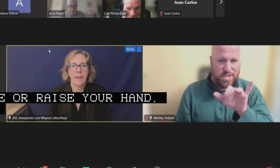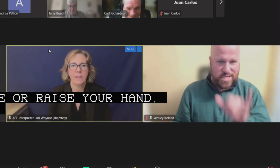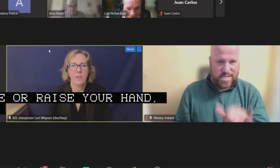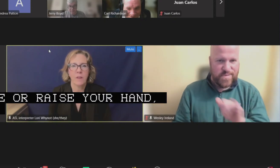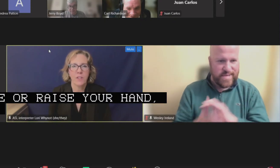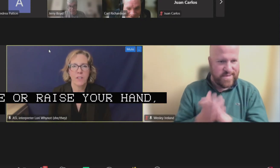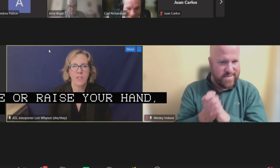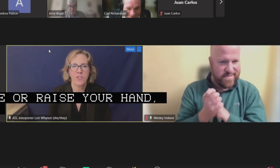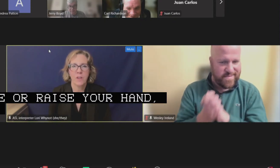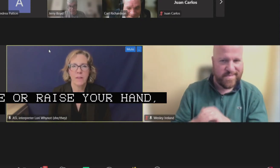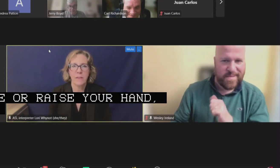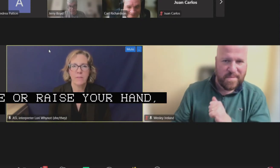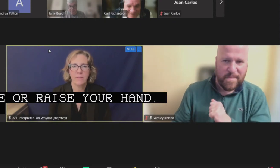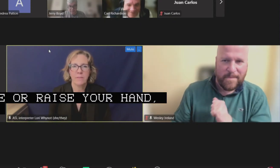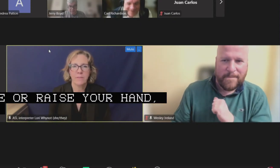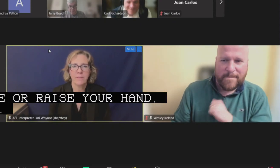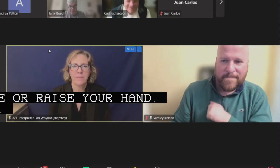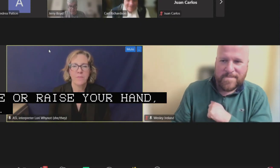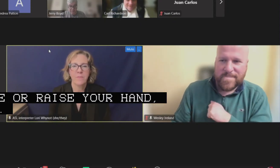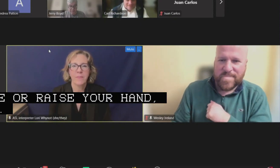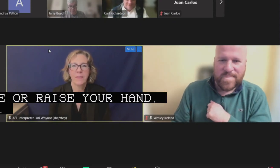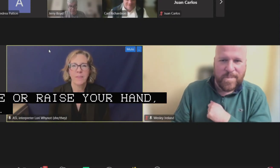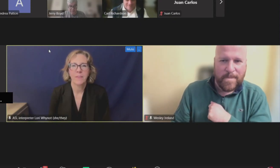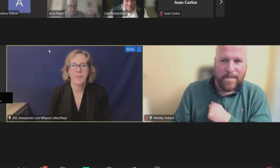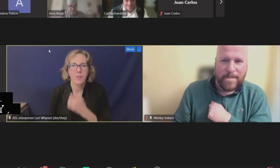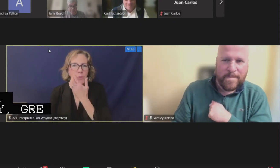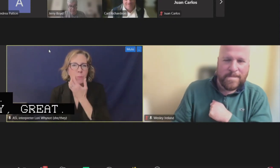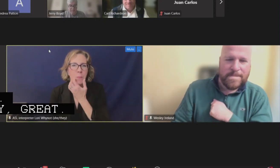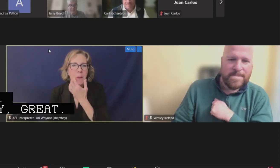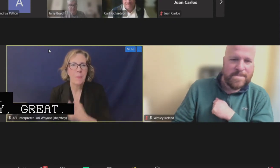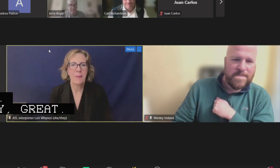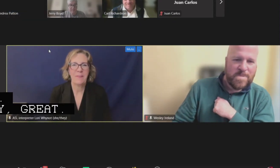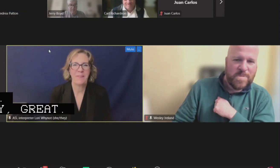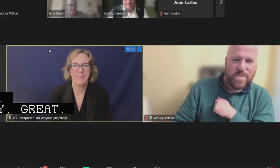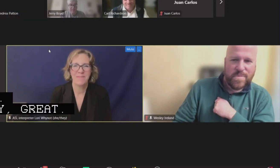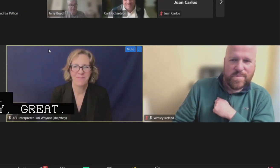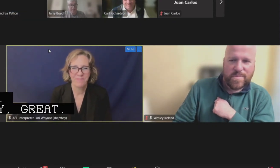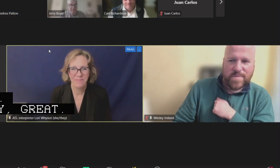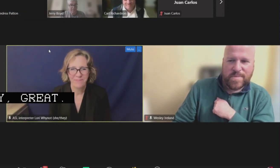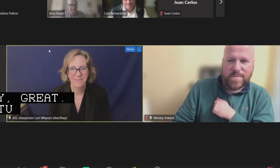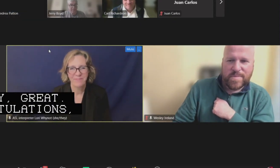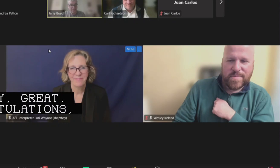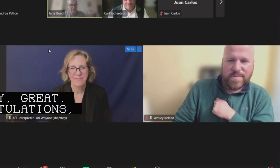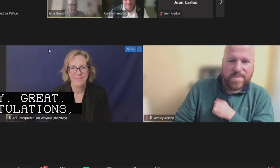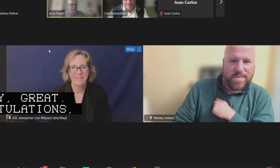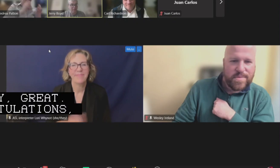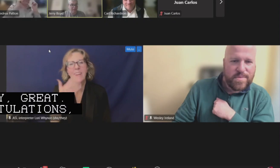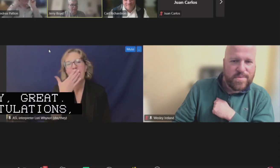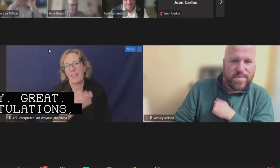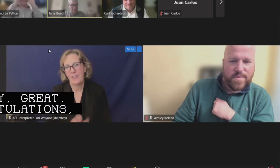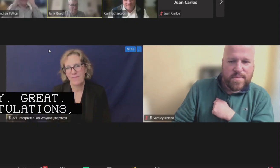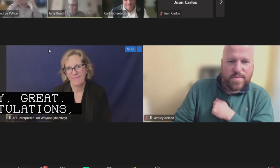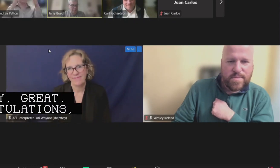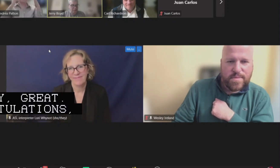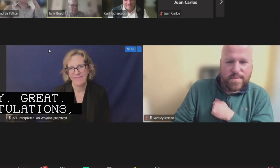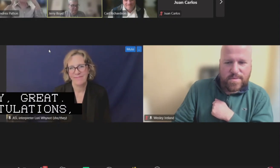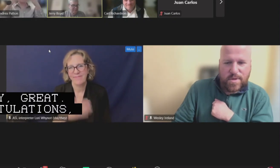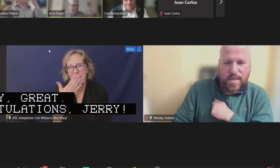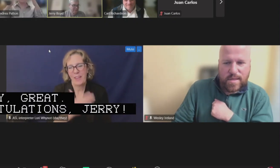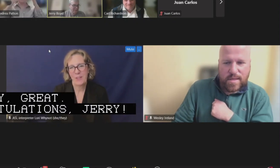Okay, great. Congratulations, Jerry, on your new appointment. Thank you very